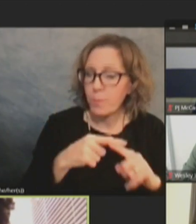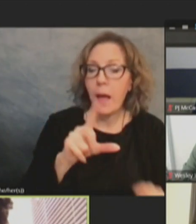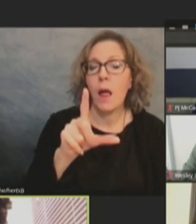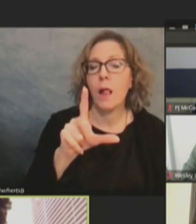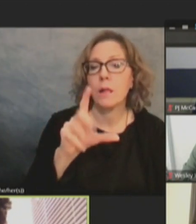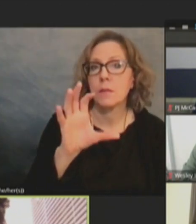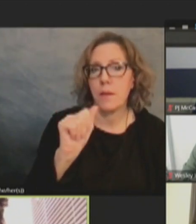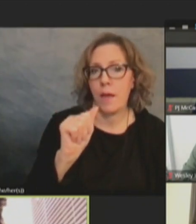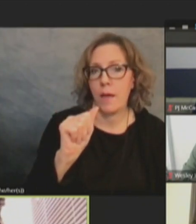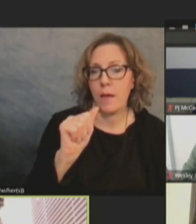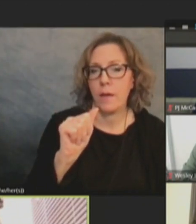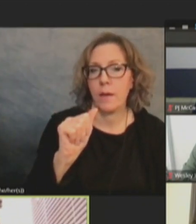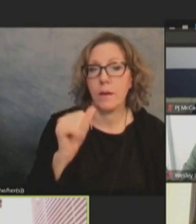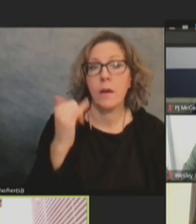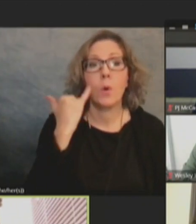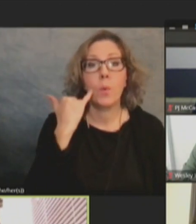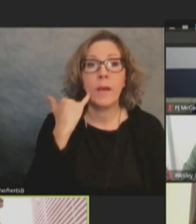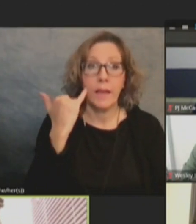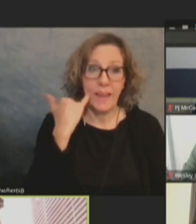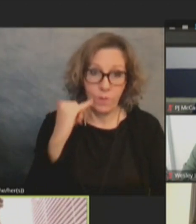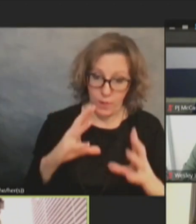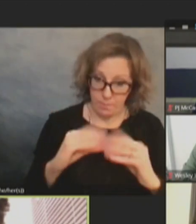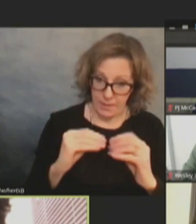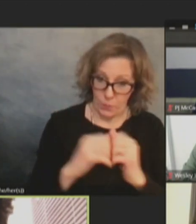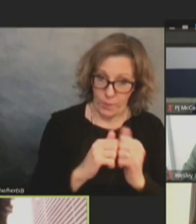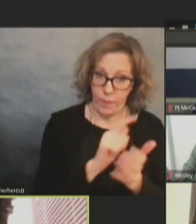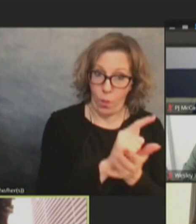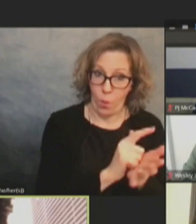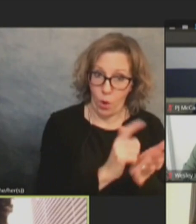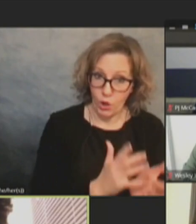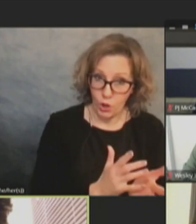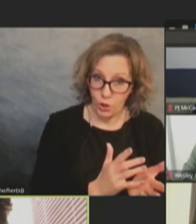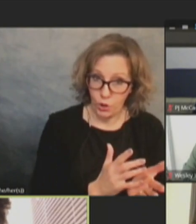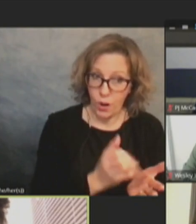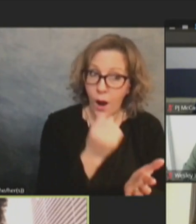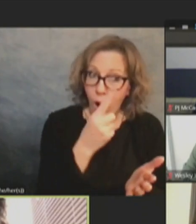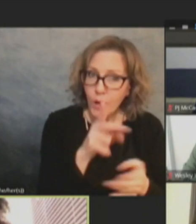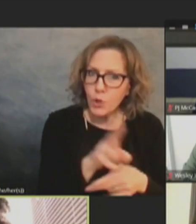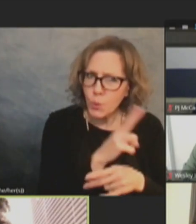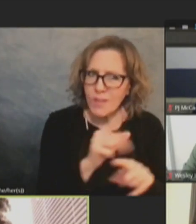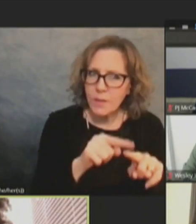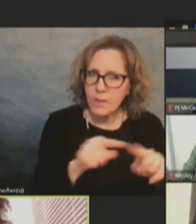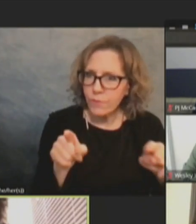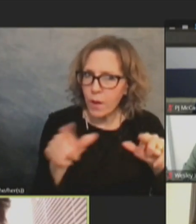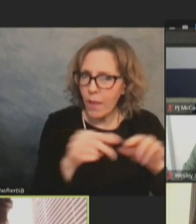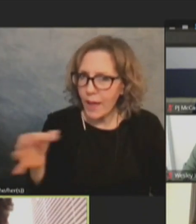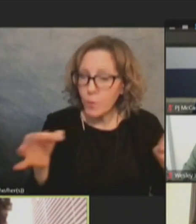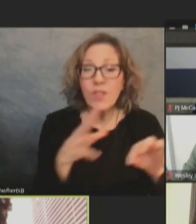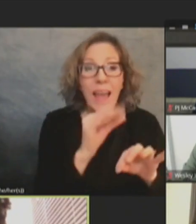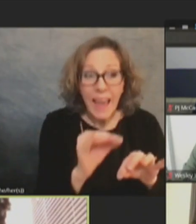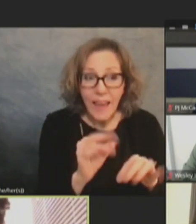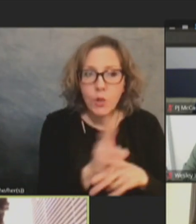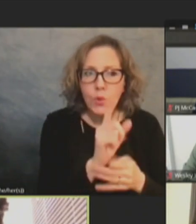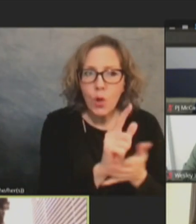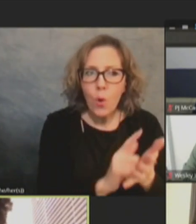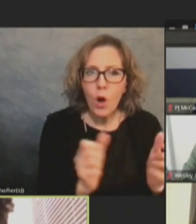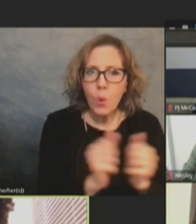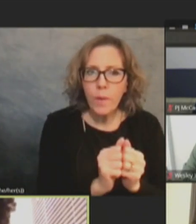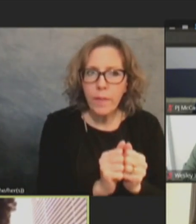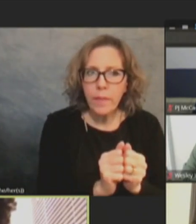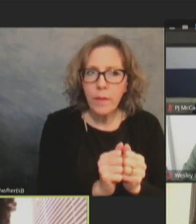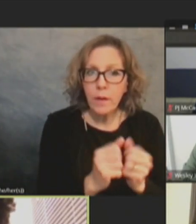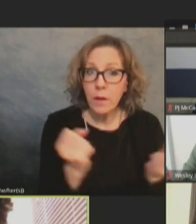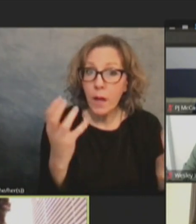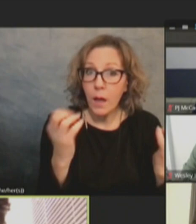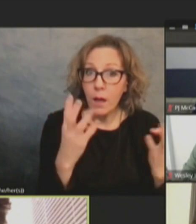hosting a session with a lawyer in a different language and also with ASL, I believe two different interpreters